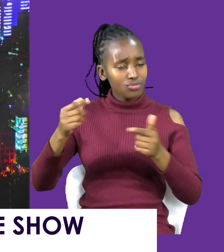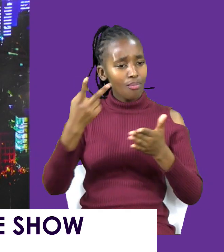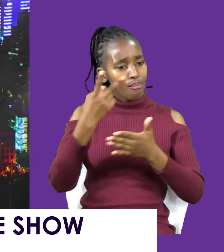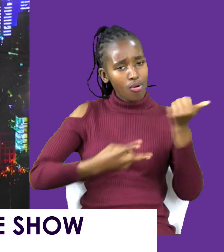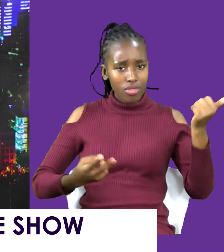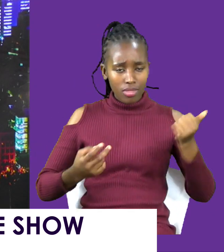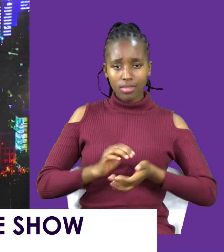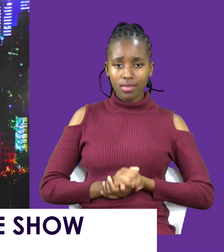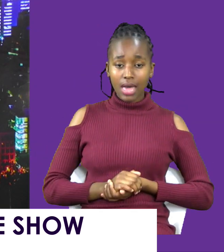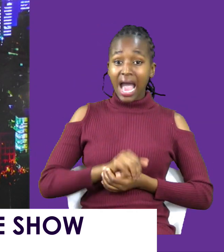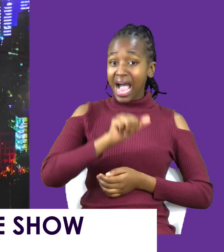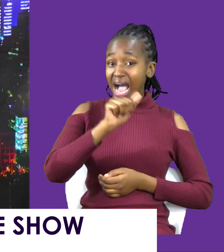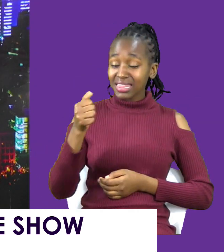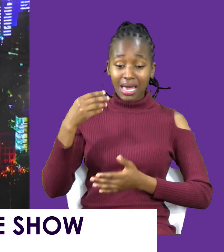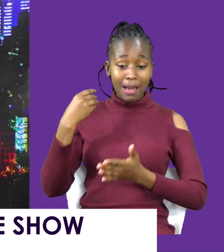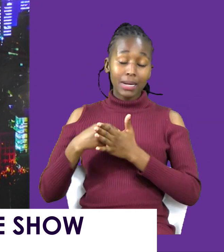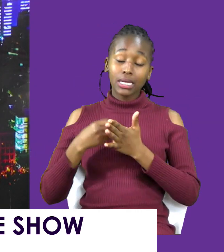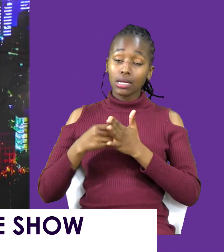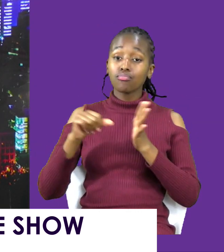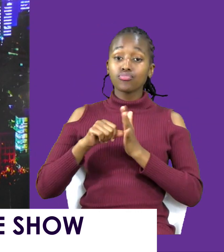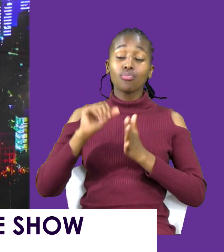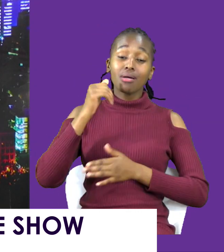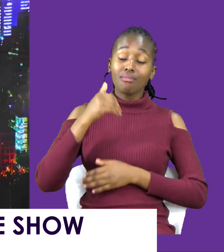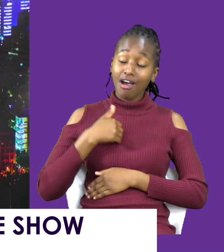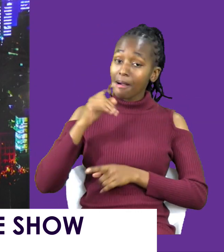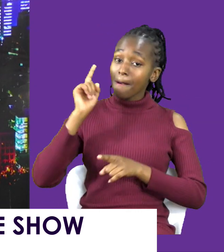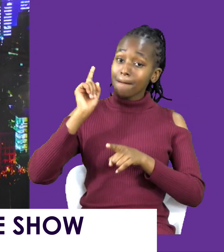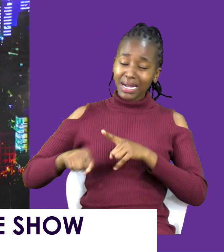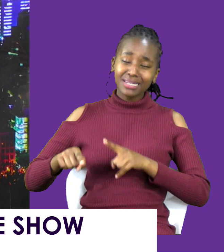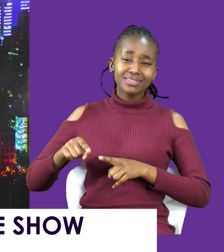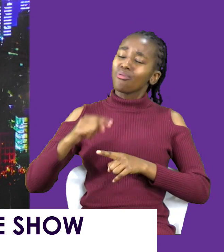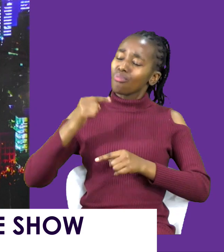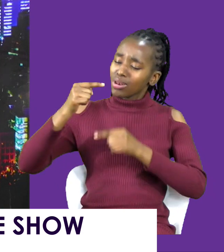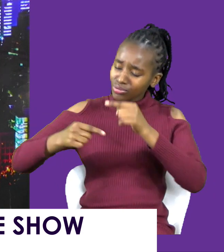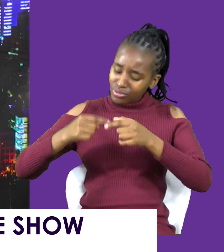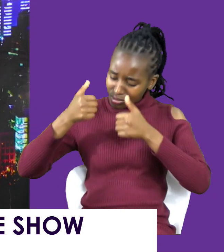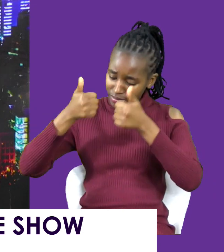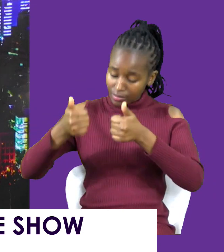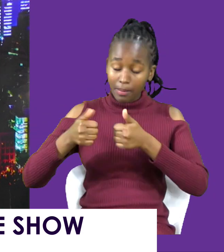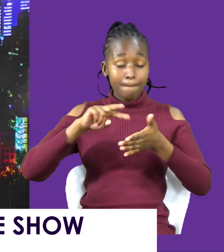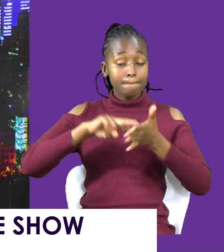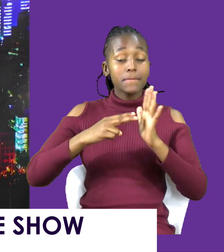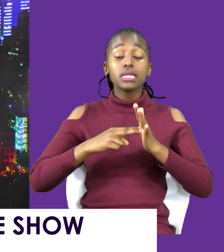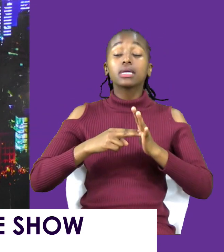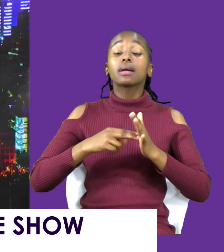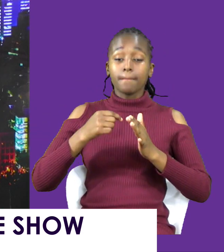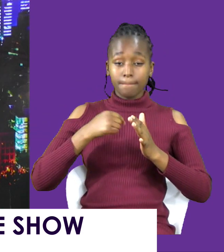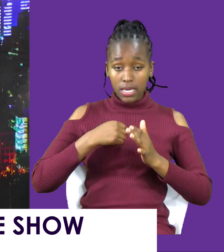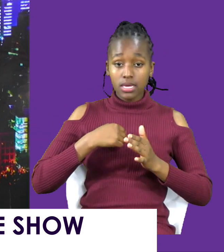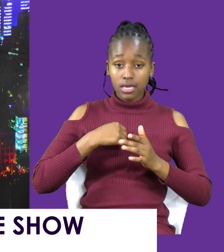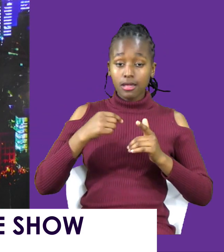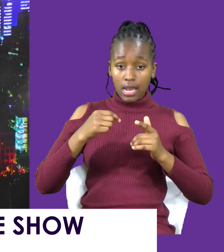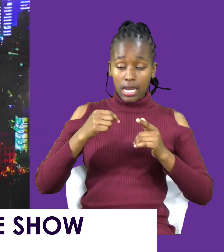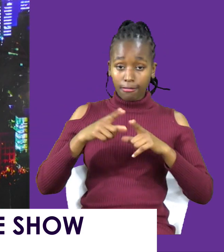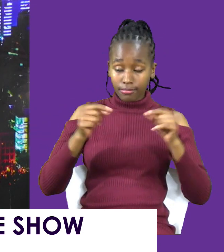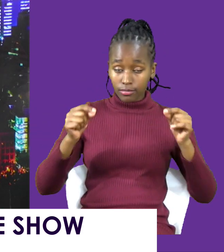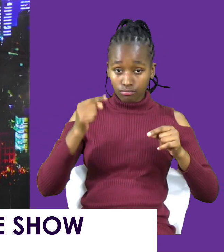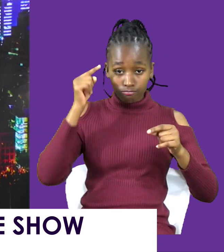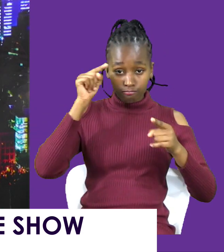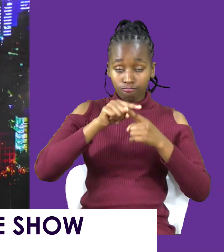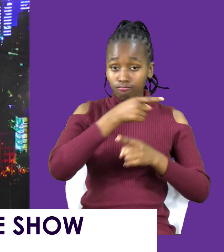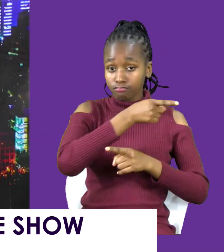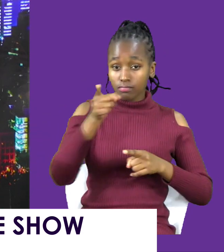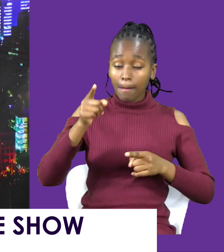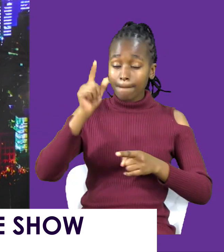it. You can also. That is my message for you. So overcome the fear of death. Overcome the fear